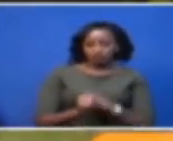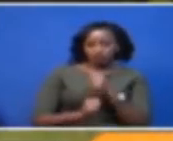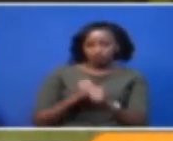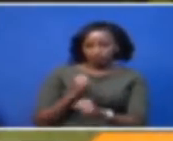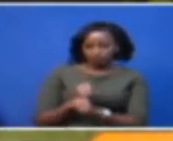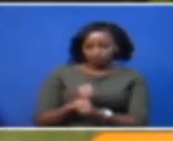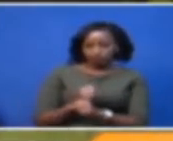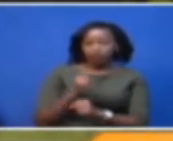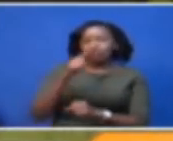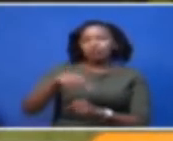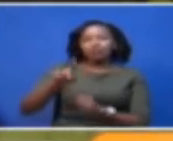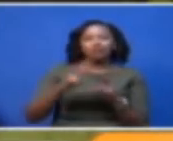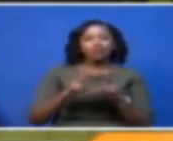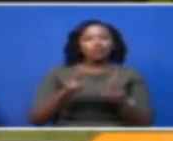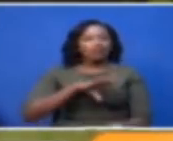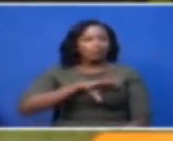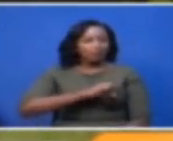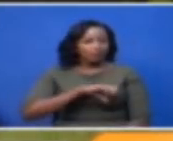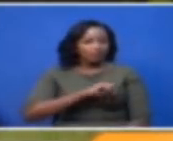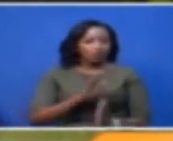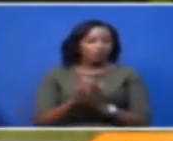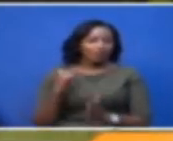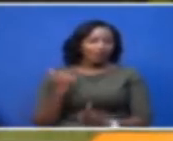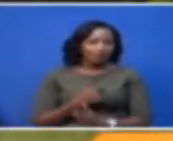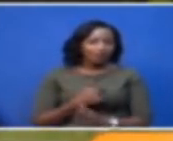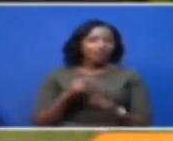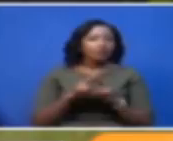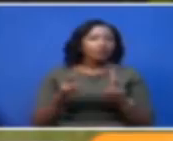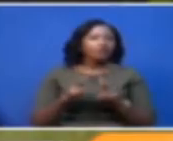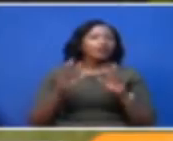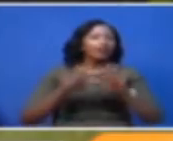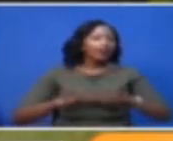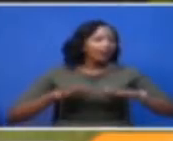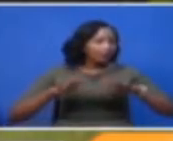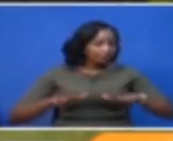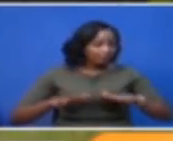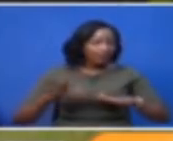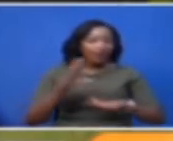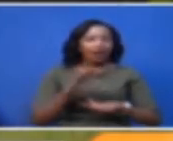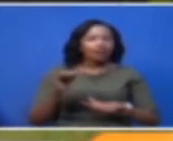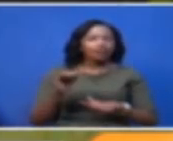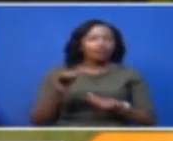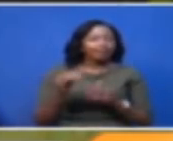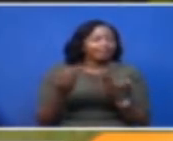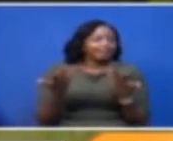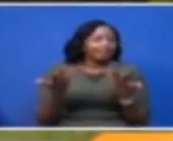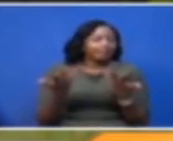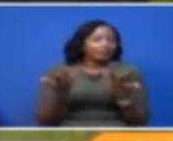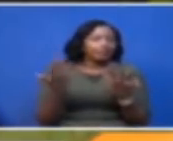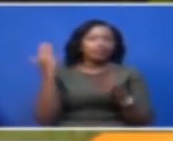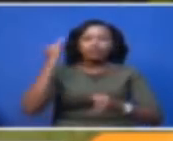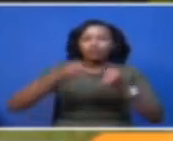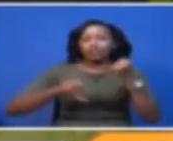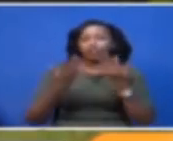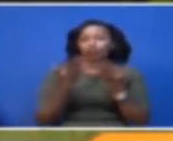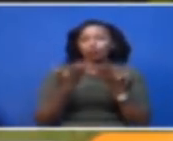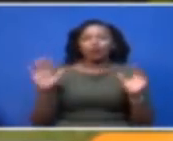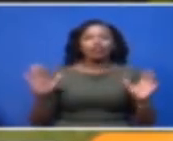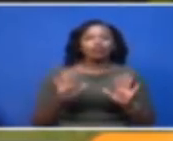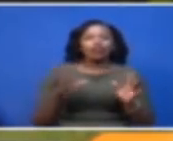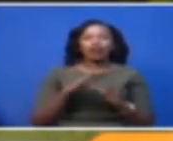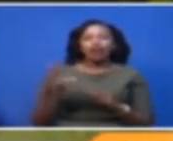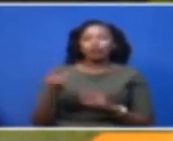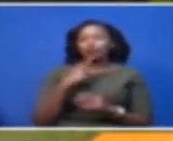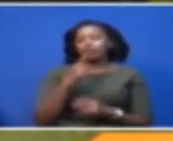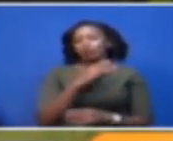us. He was patient. He was calm. And it ended up well. Yeah. And we pay tribute to him and say